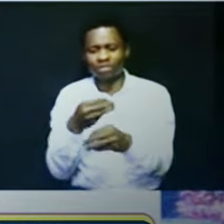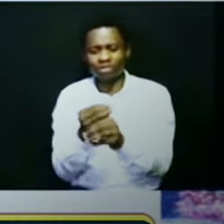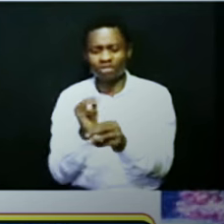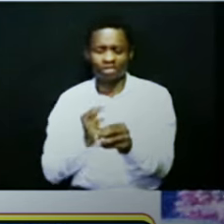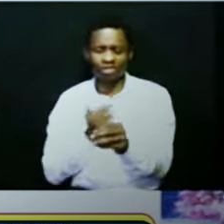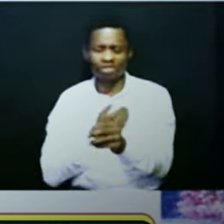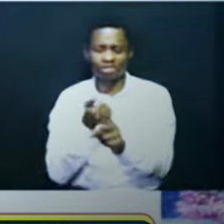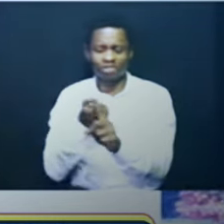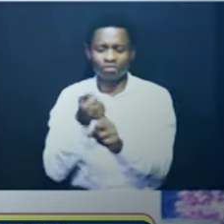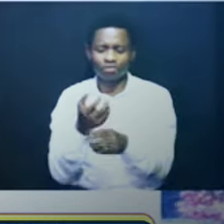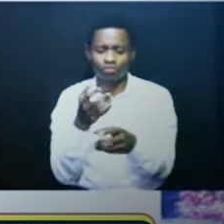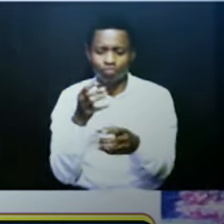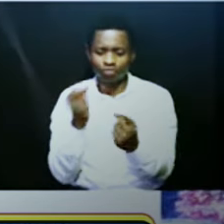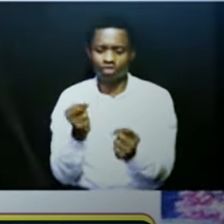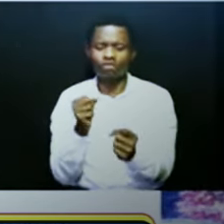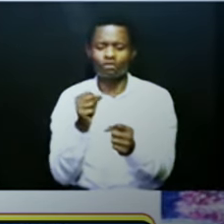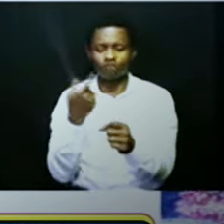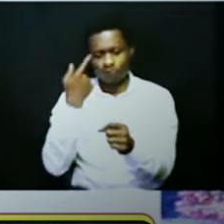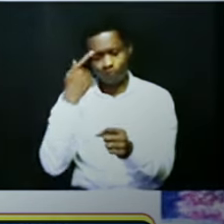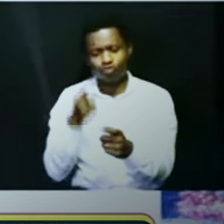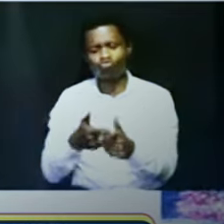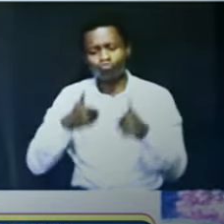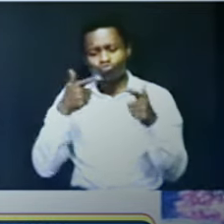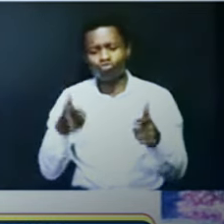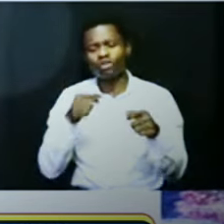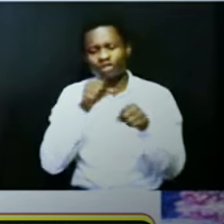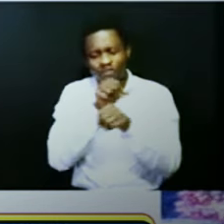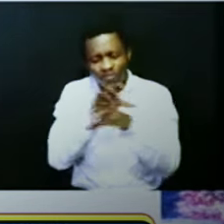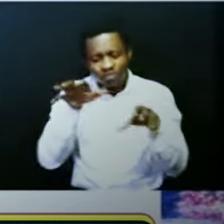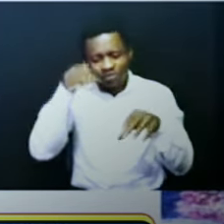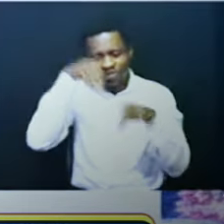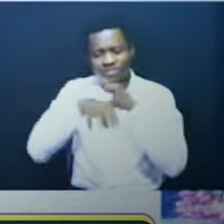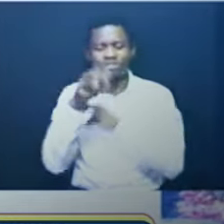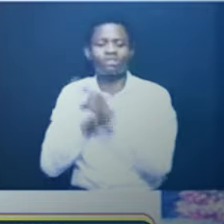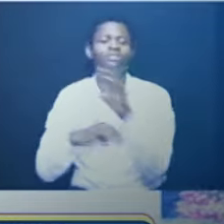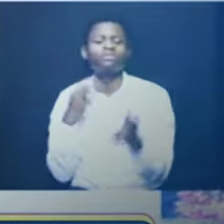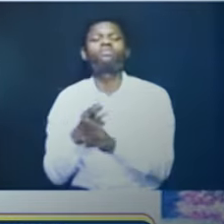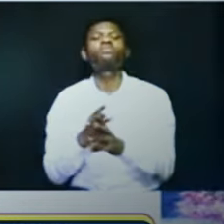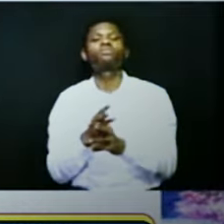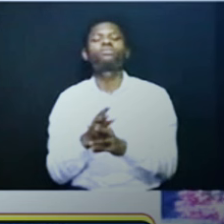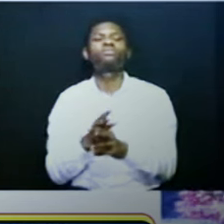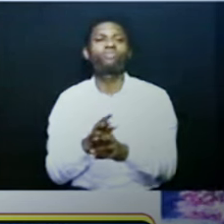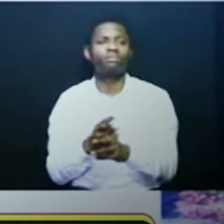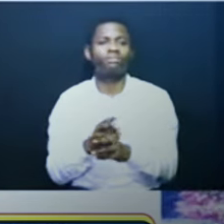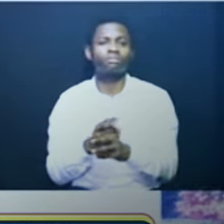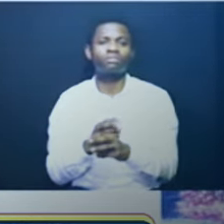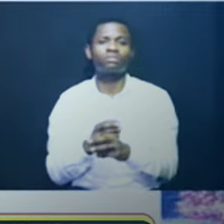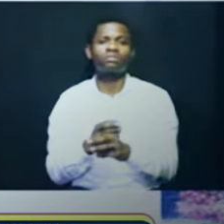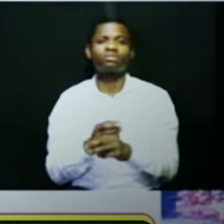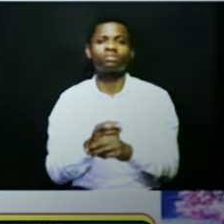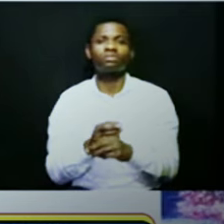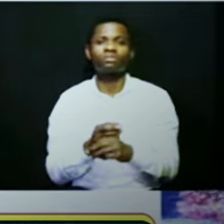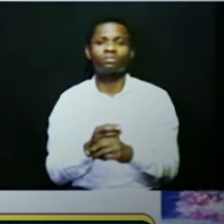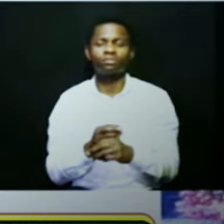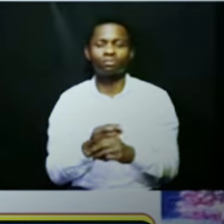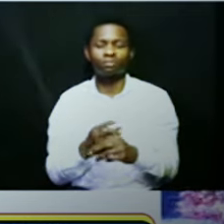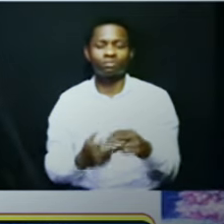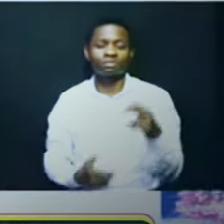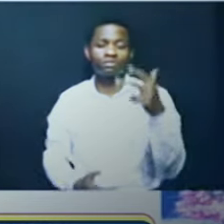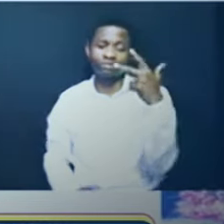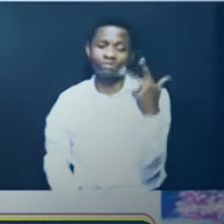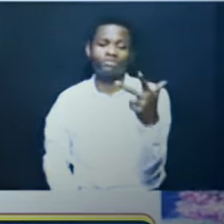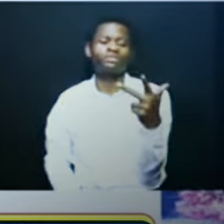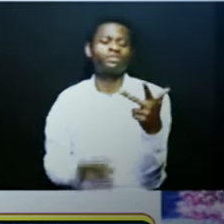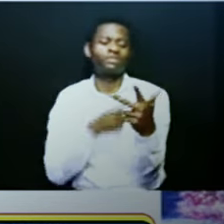our world. Yeah, if you say you jine ye a war, yen we are see muna yet to menyan sans wake see a womb. Three things I